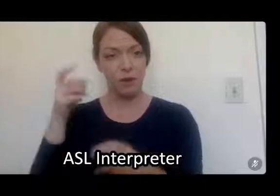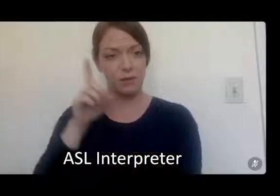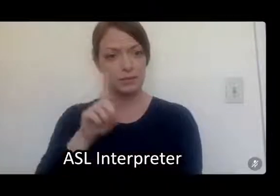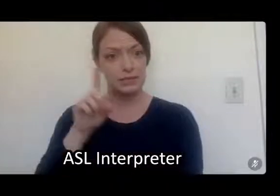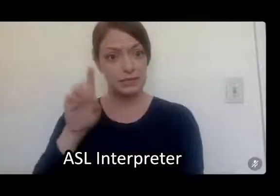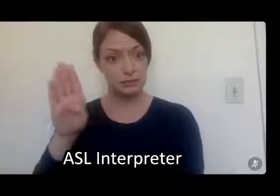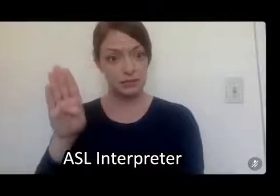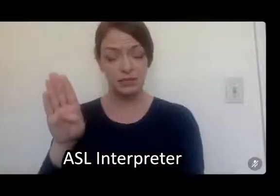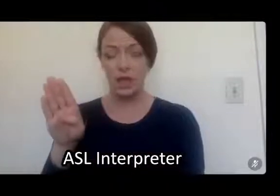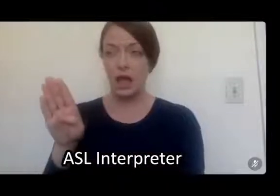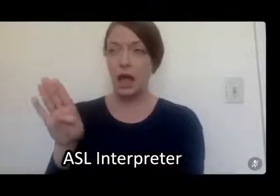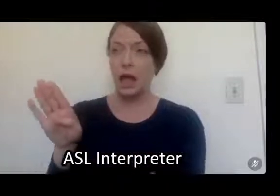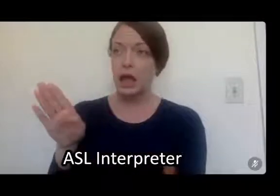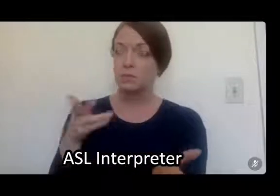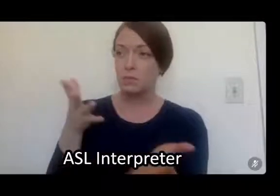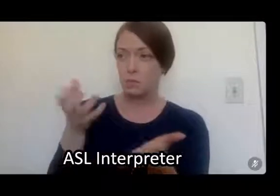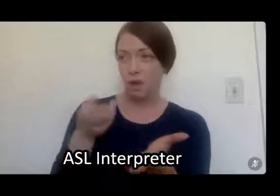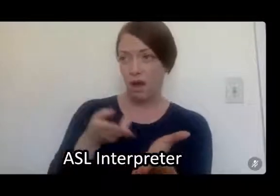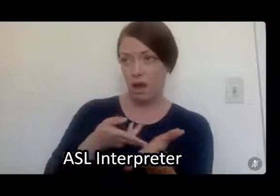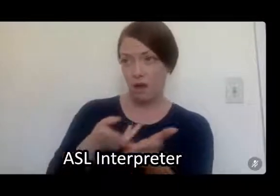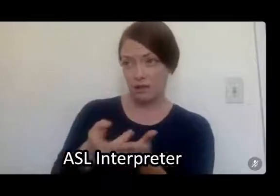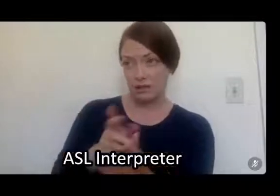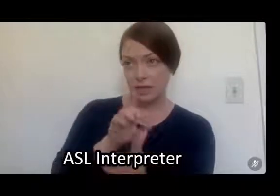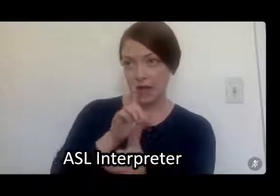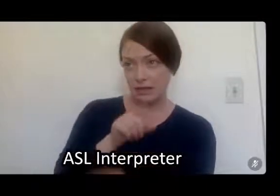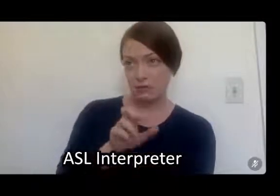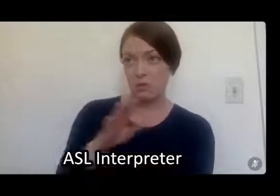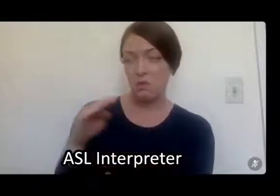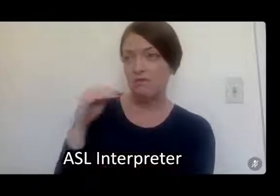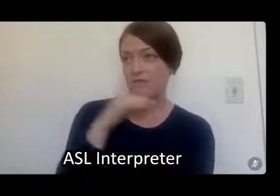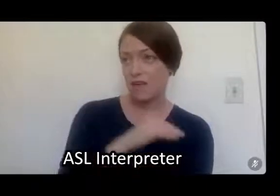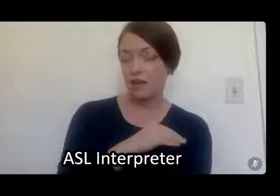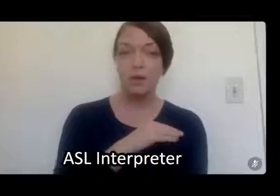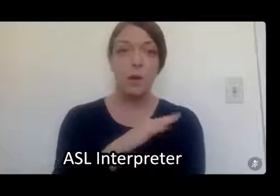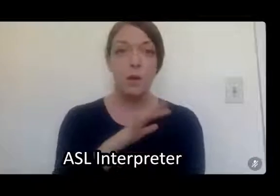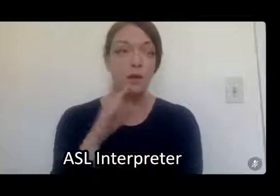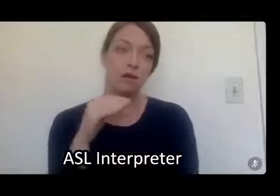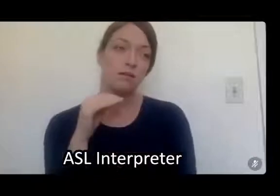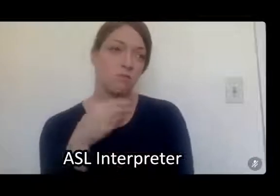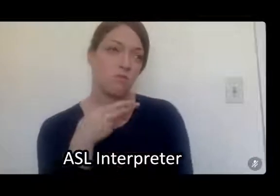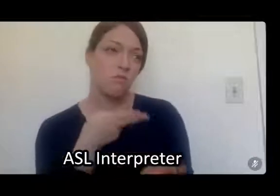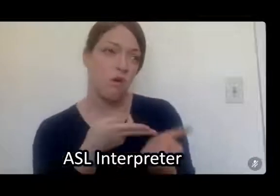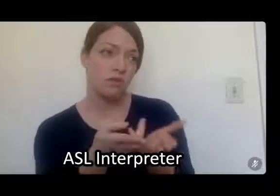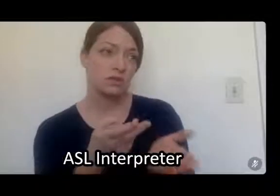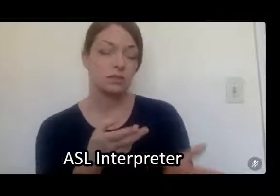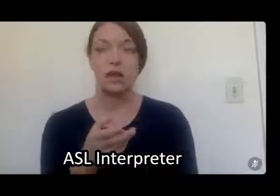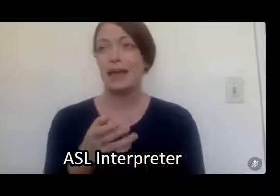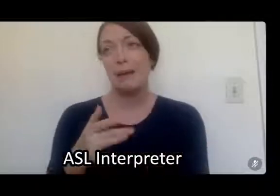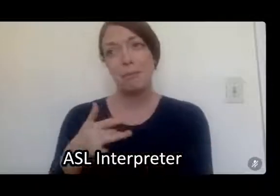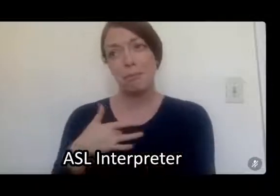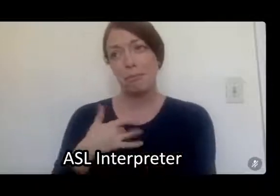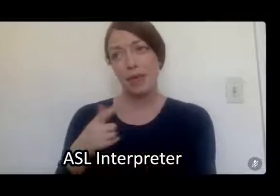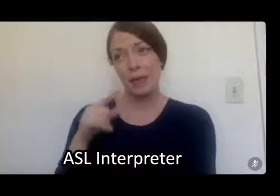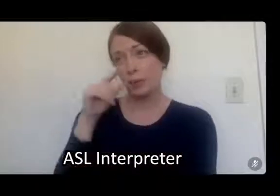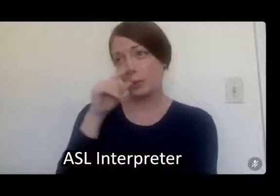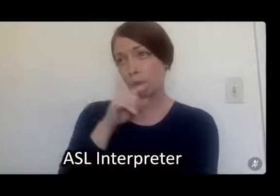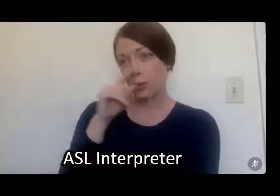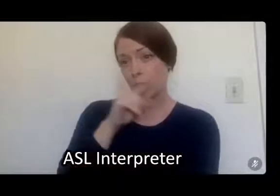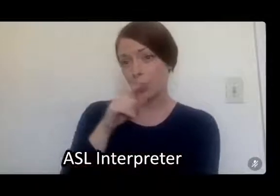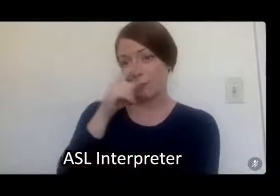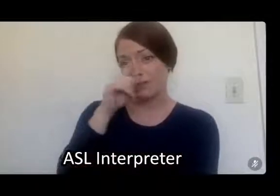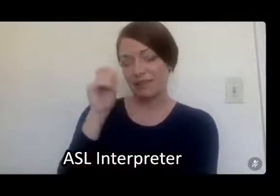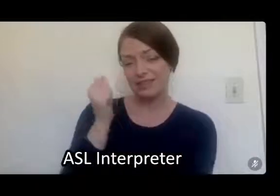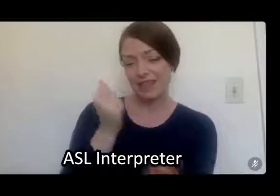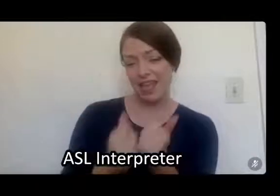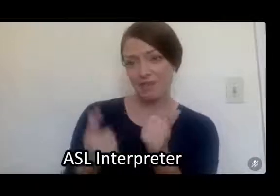You want the honest answer, or you want me to lie? Honest answer. I usually go to Google because we're all rolling dice